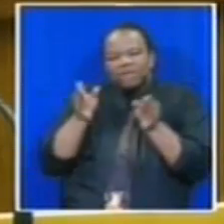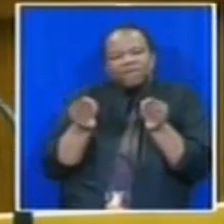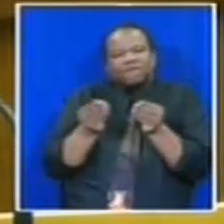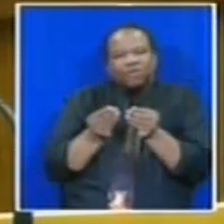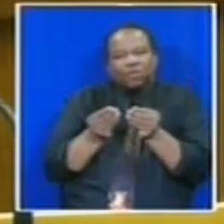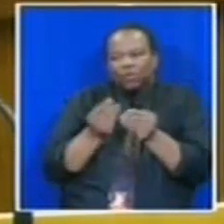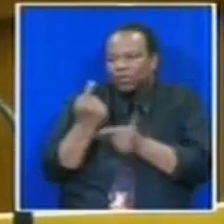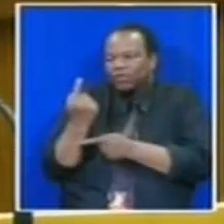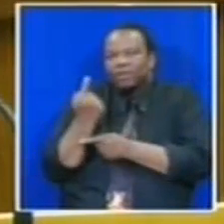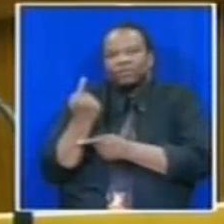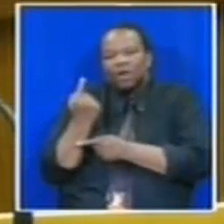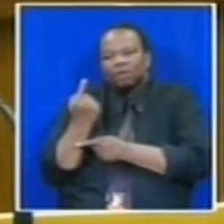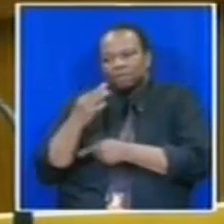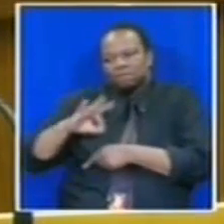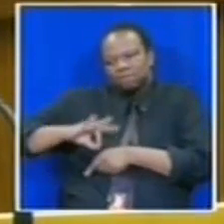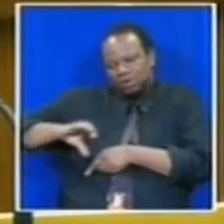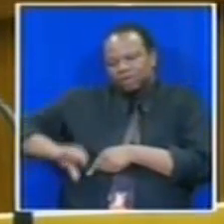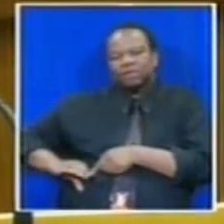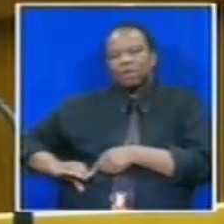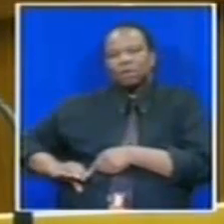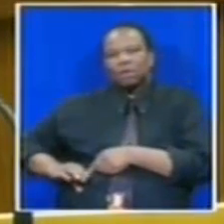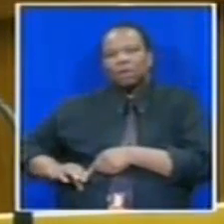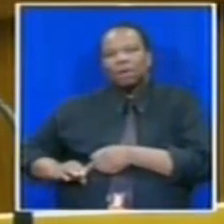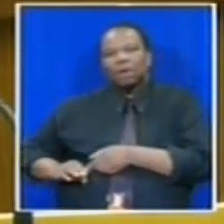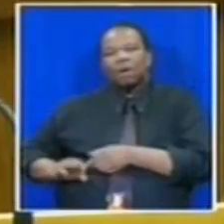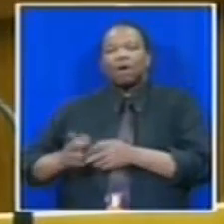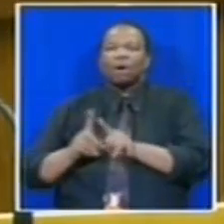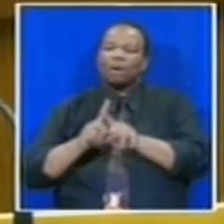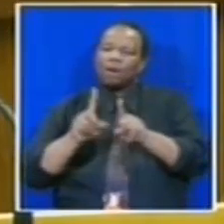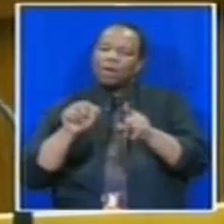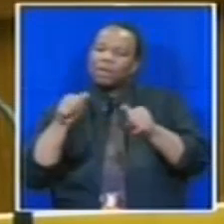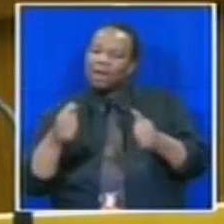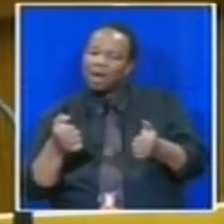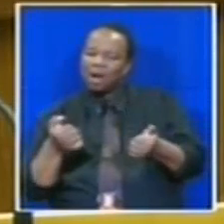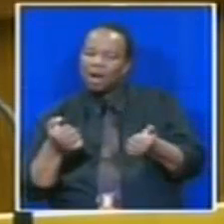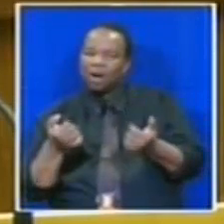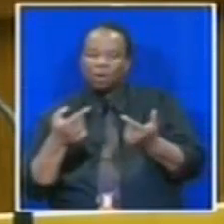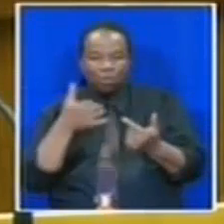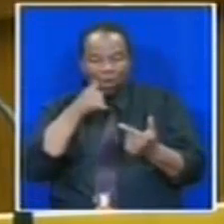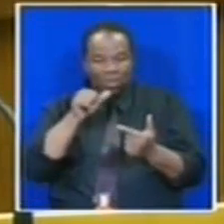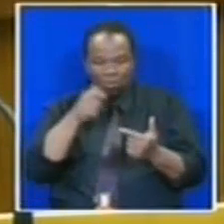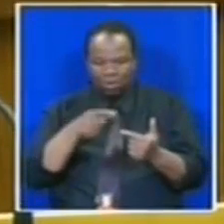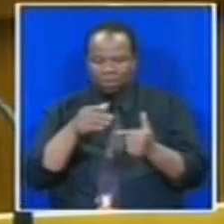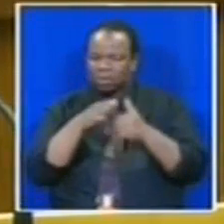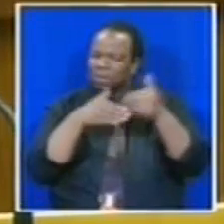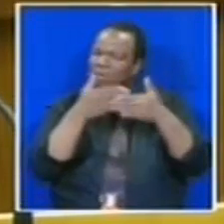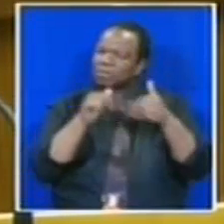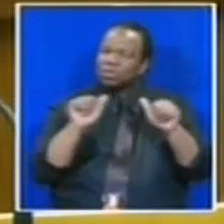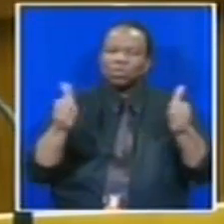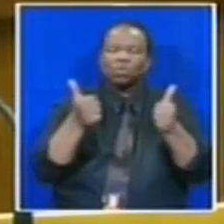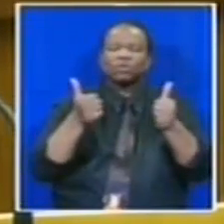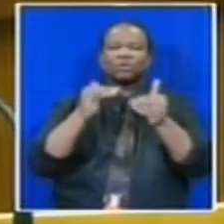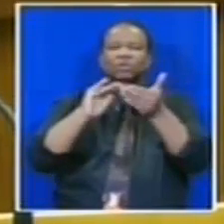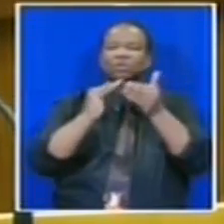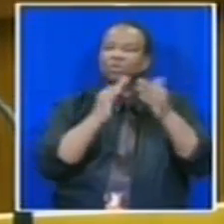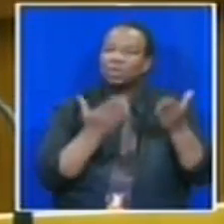enriched those few. But we must not lose faith in our vision of a more just society and our resolve to